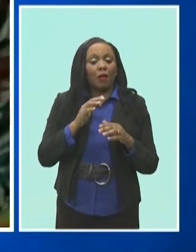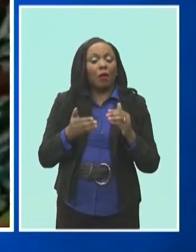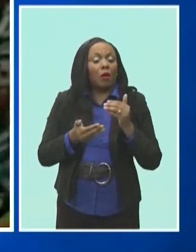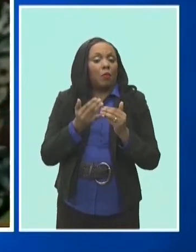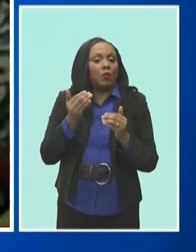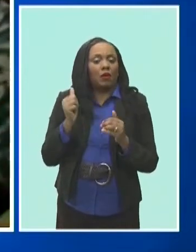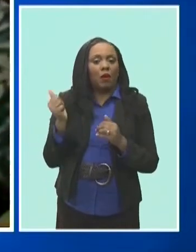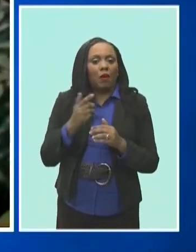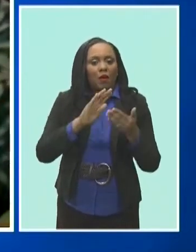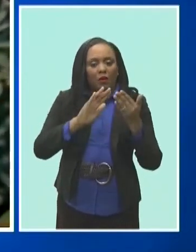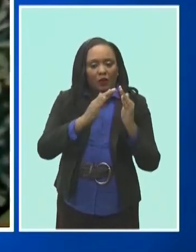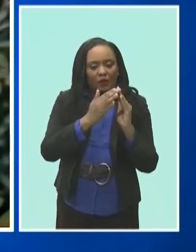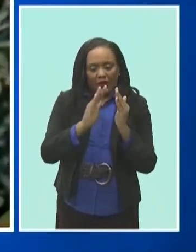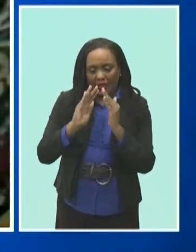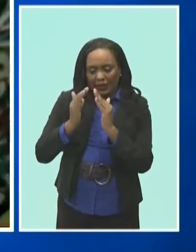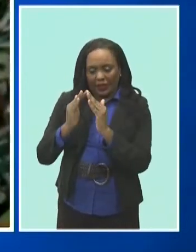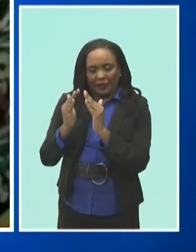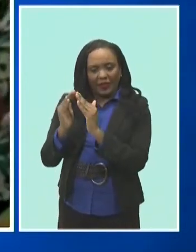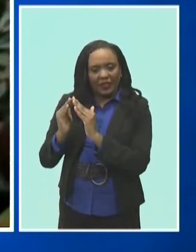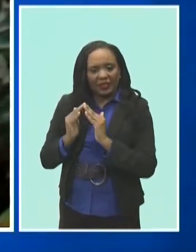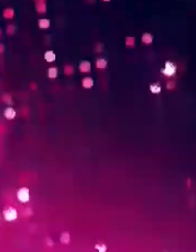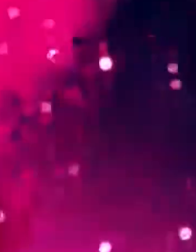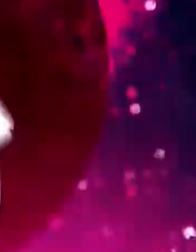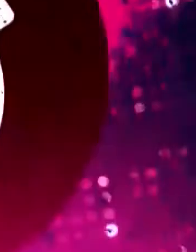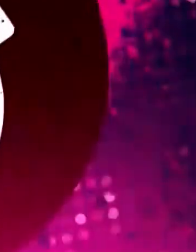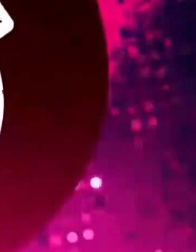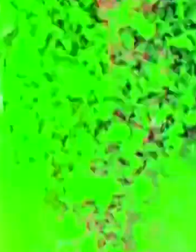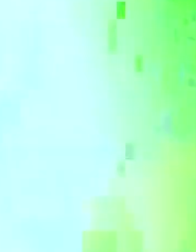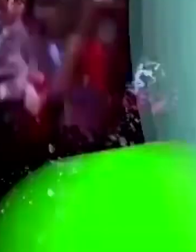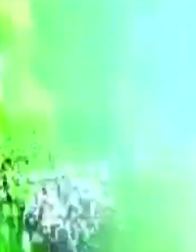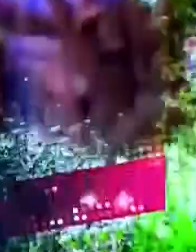boast of having particular mango varieties.